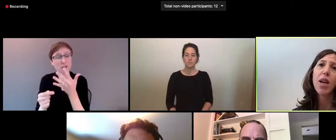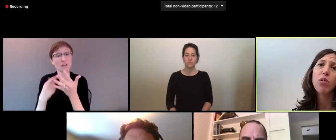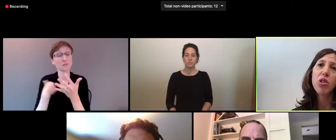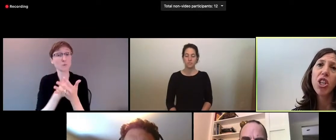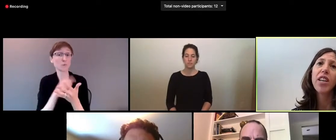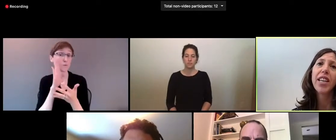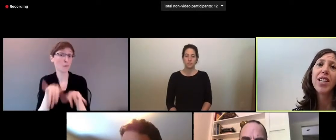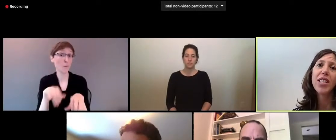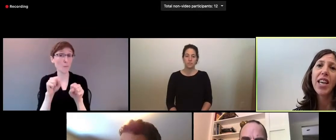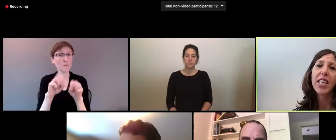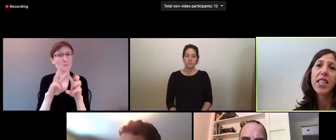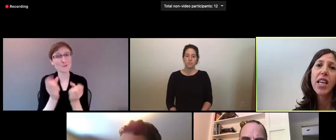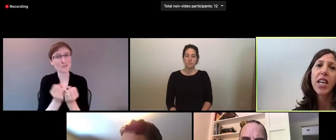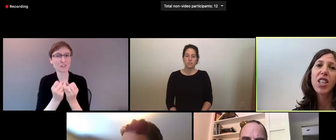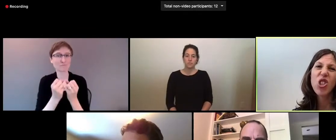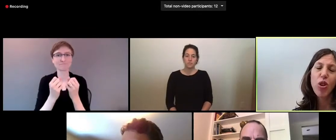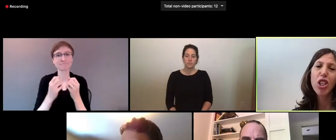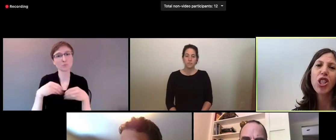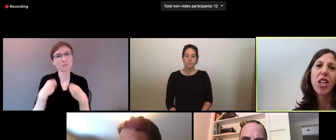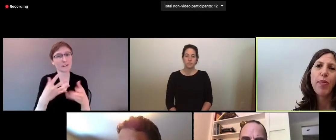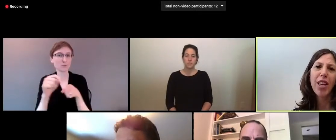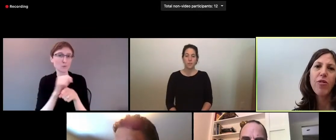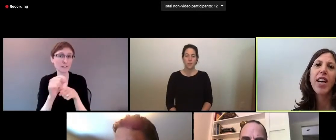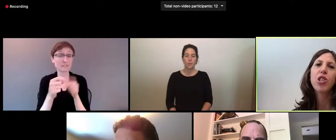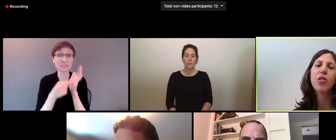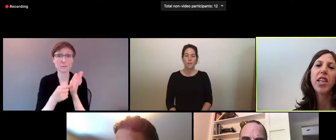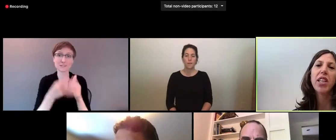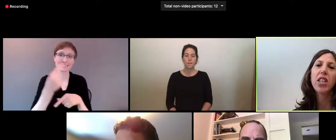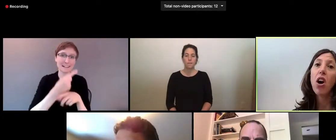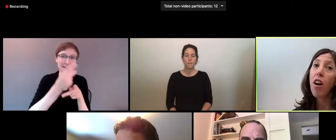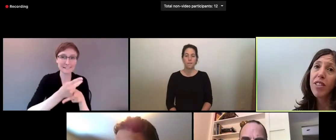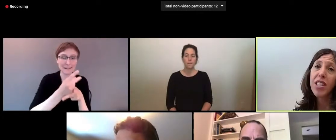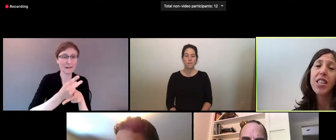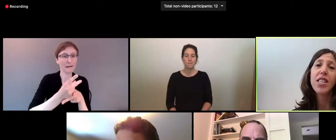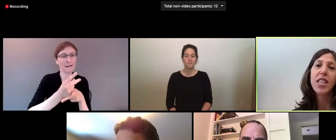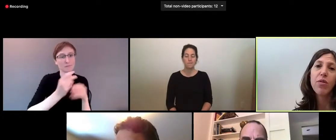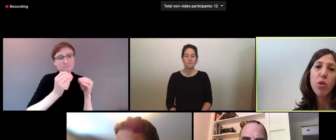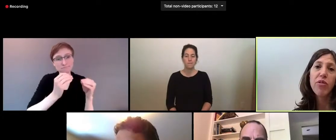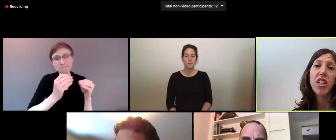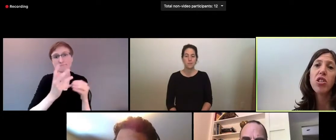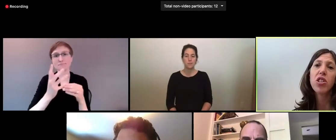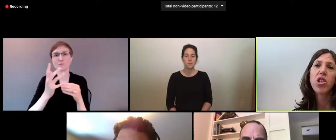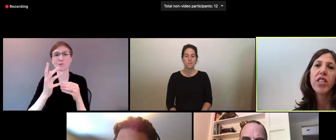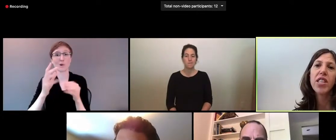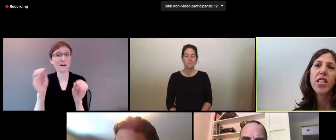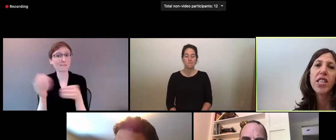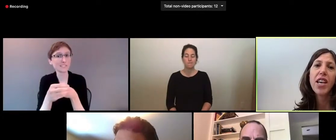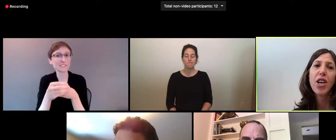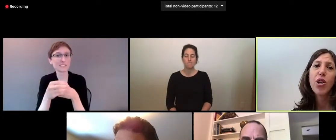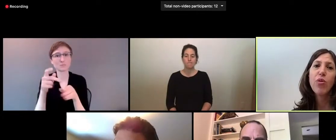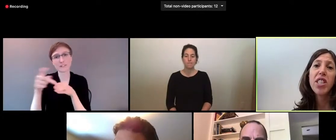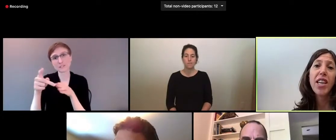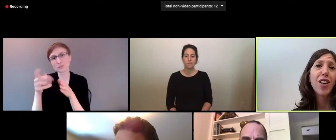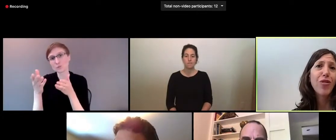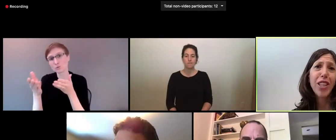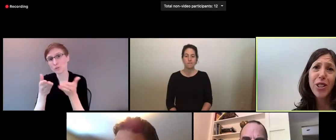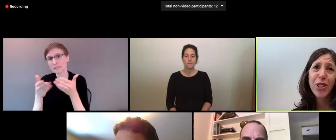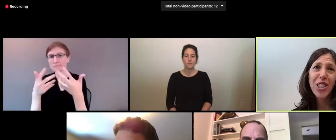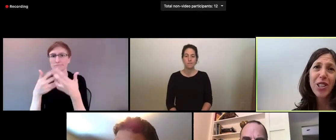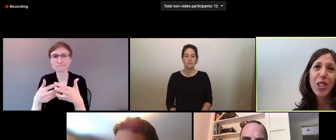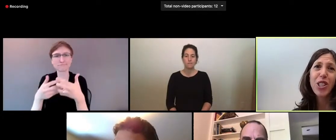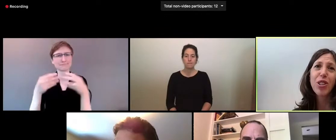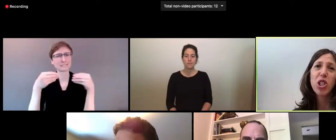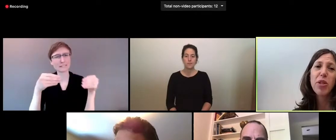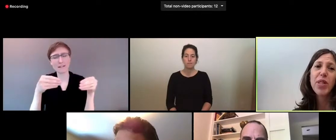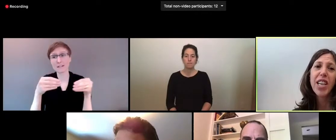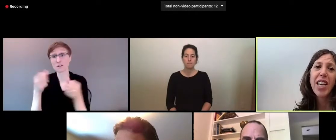like day camps or childcare settings, construction and manufacturing, offices and professional services, retail,